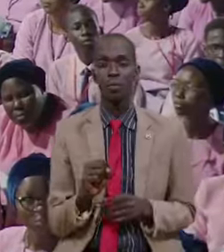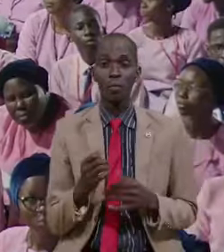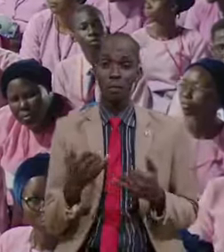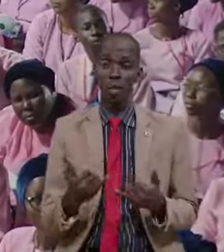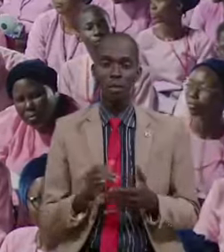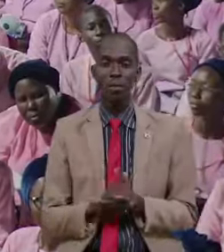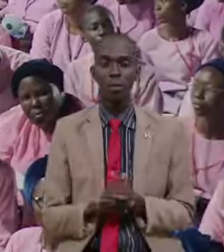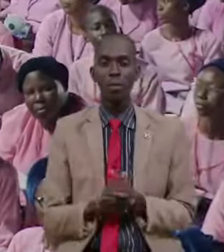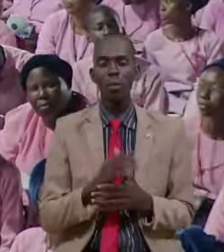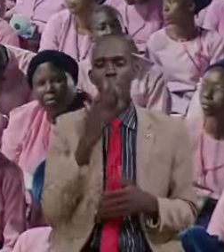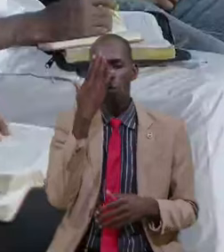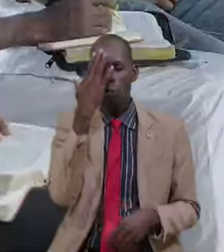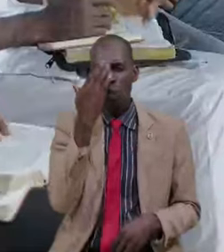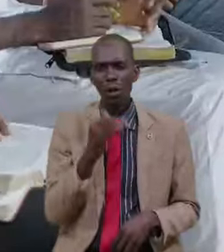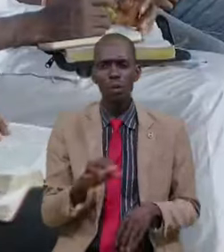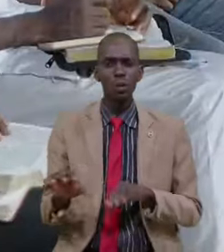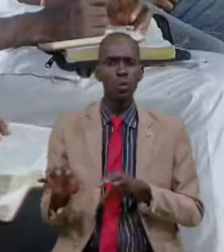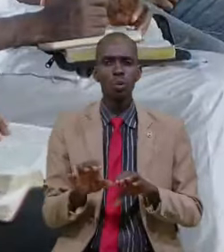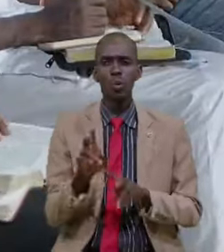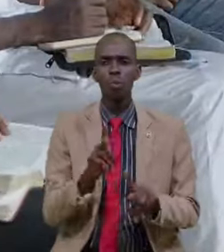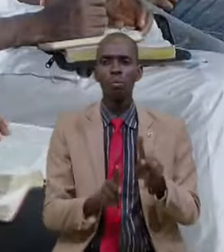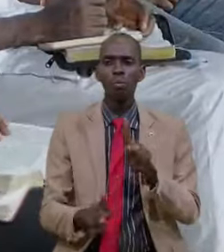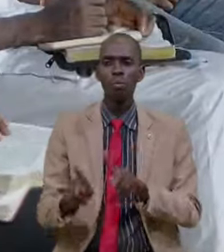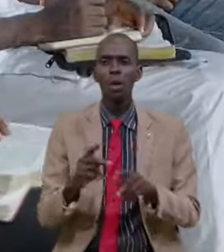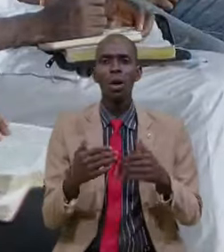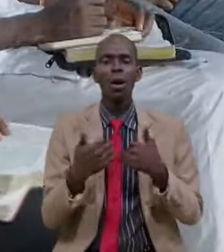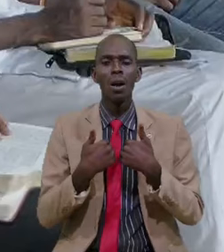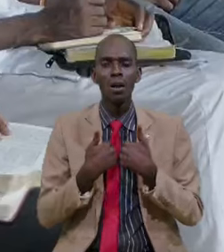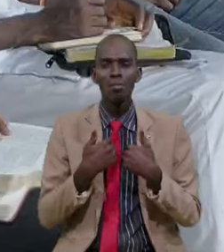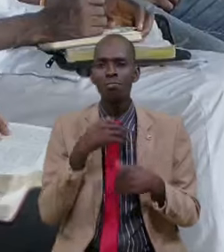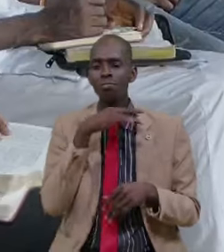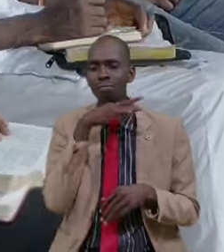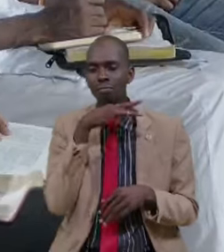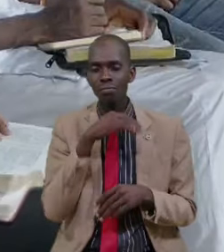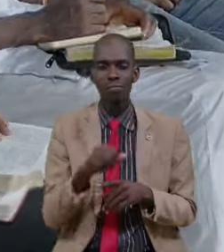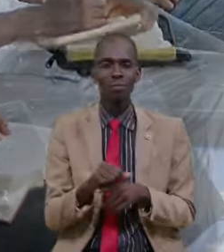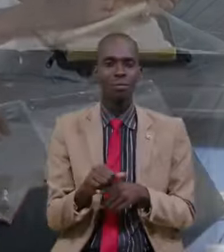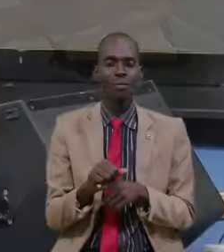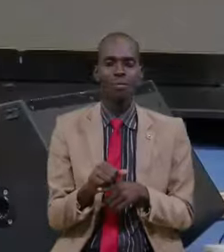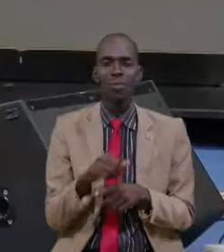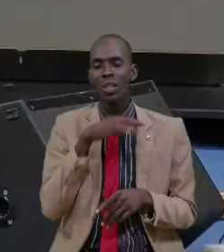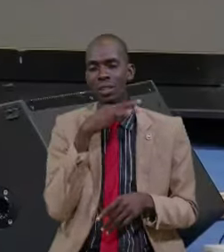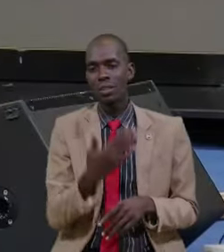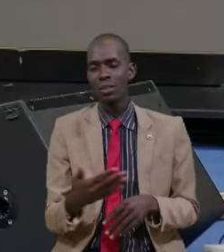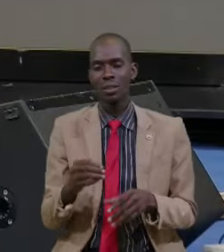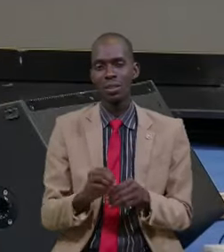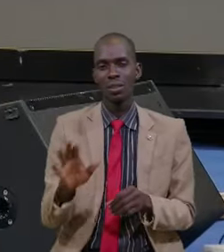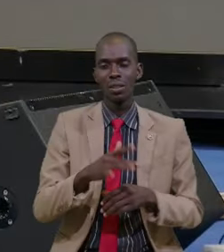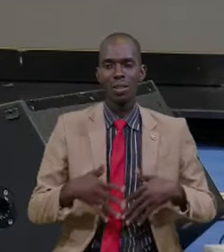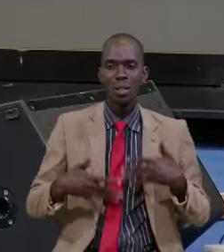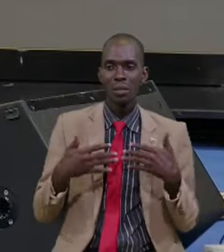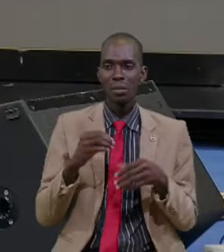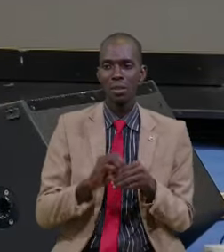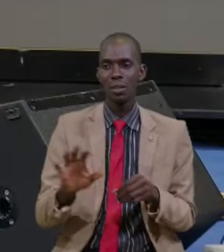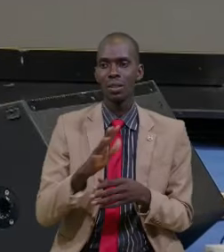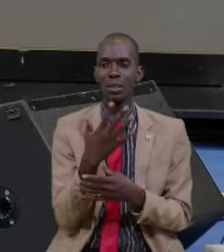why do people have corruption in their lives, in their hands,